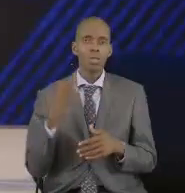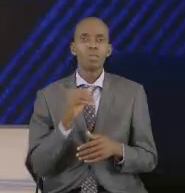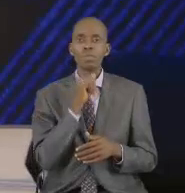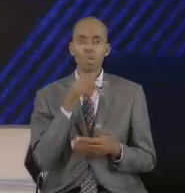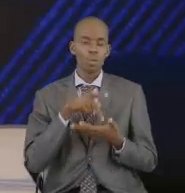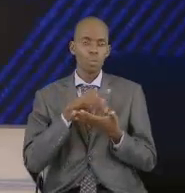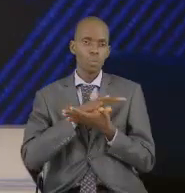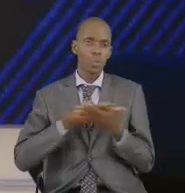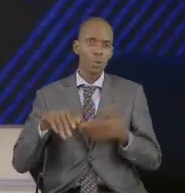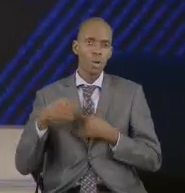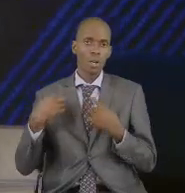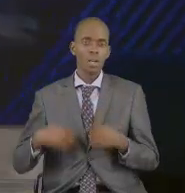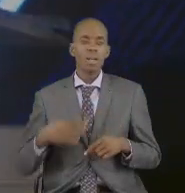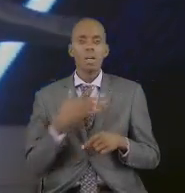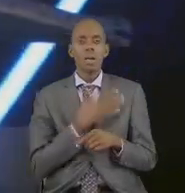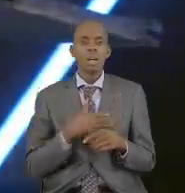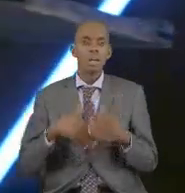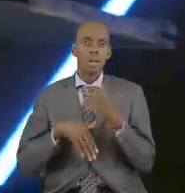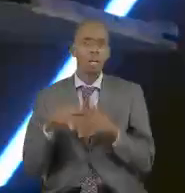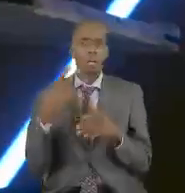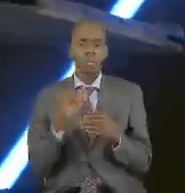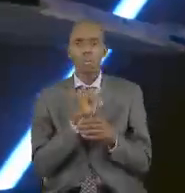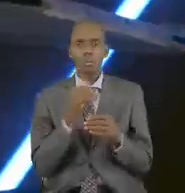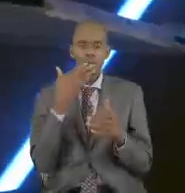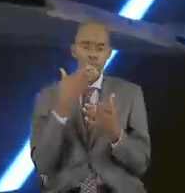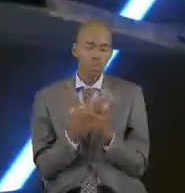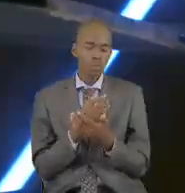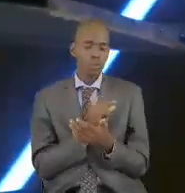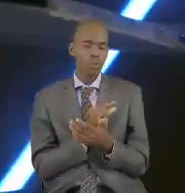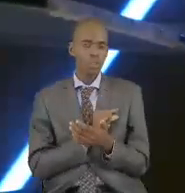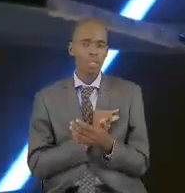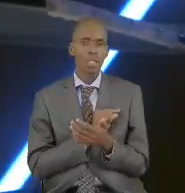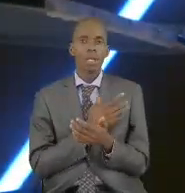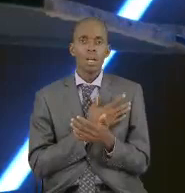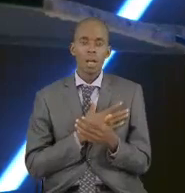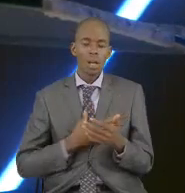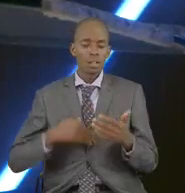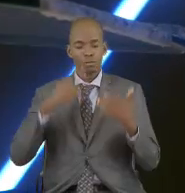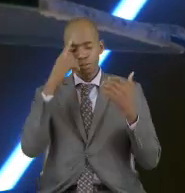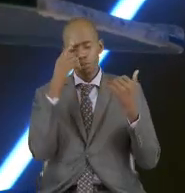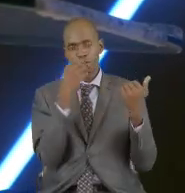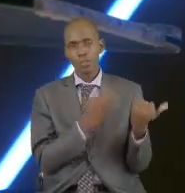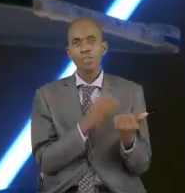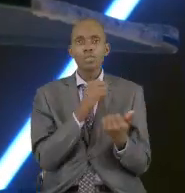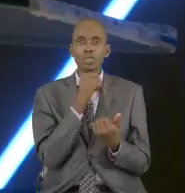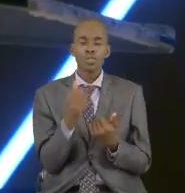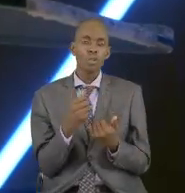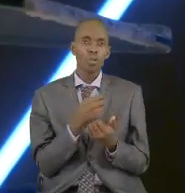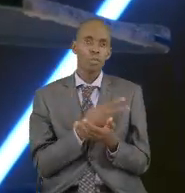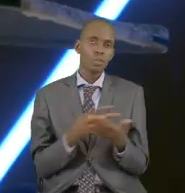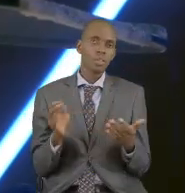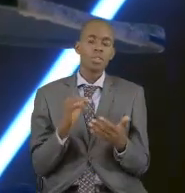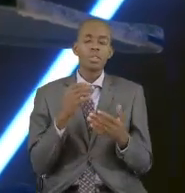and of a good conscience and faith unfeigned, faith